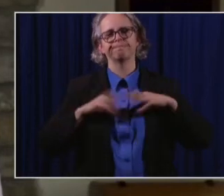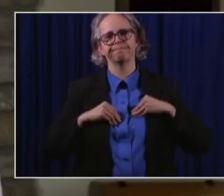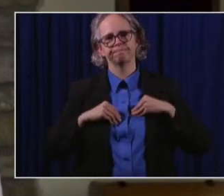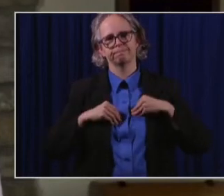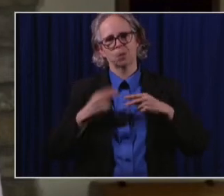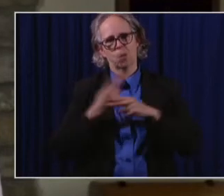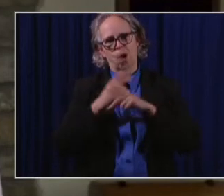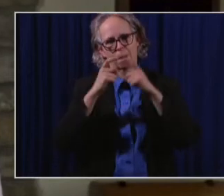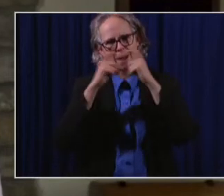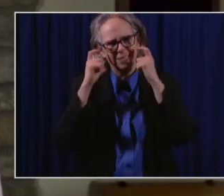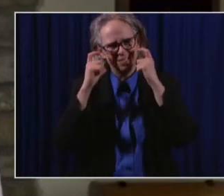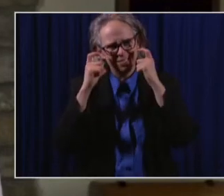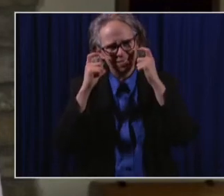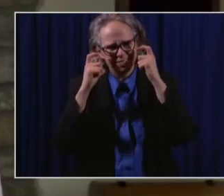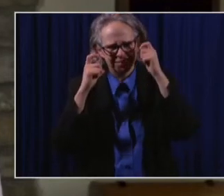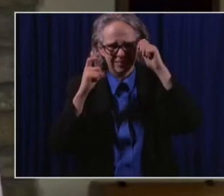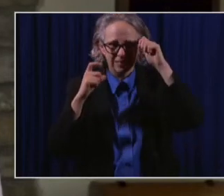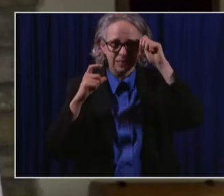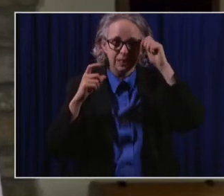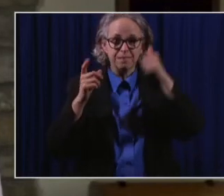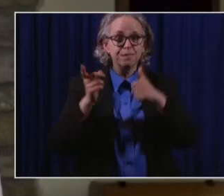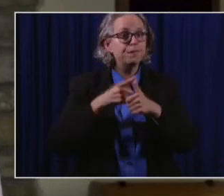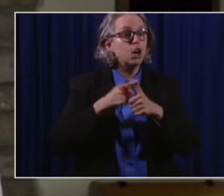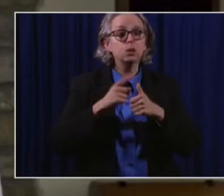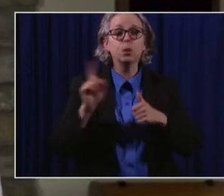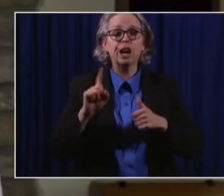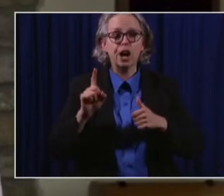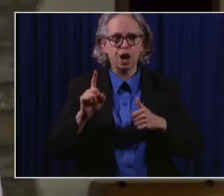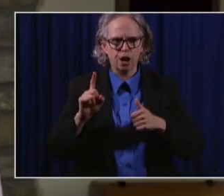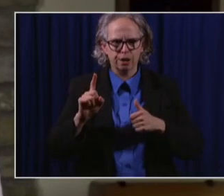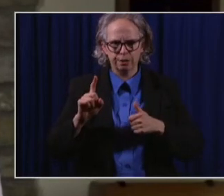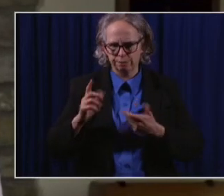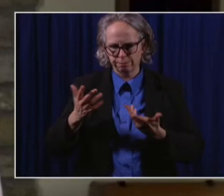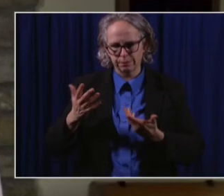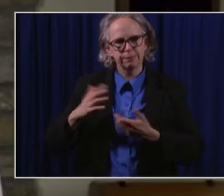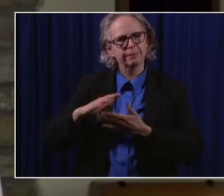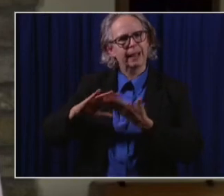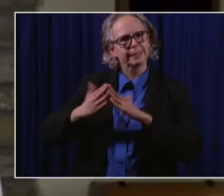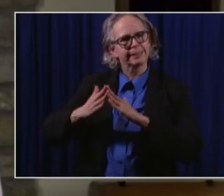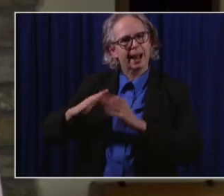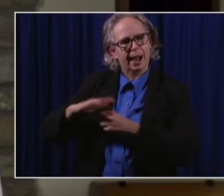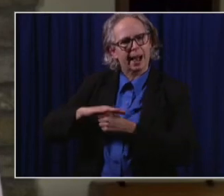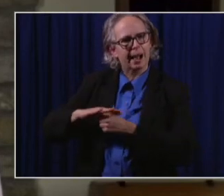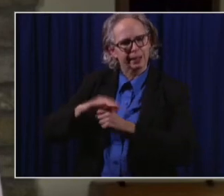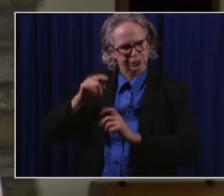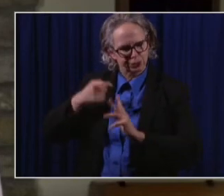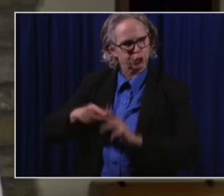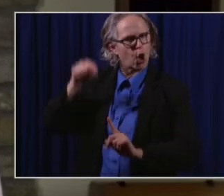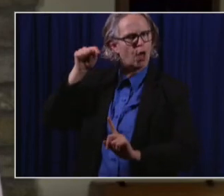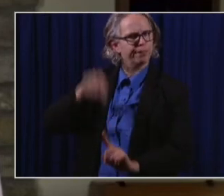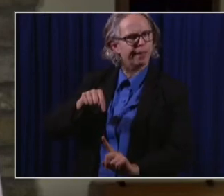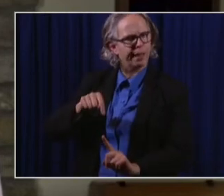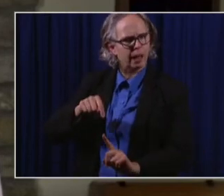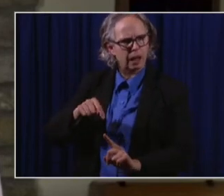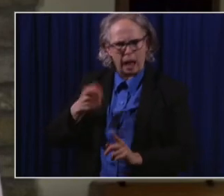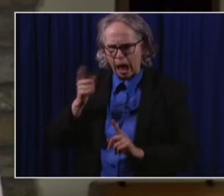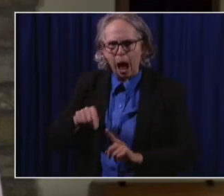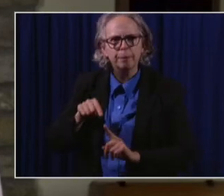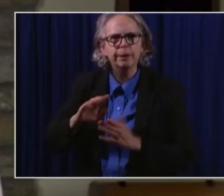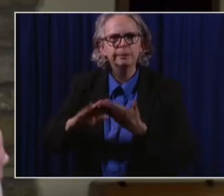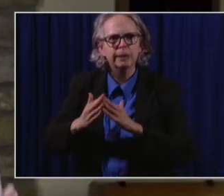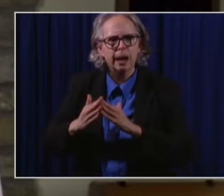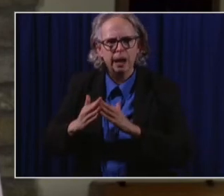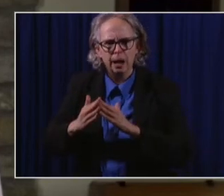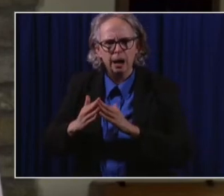urban counties that were red. And those urban counties very quickly went from a